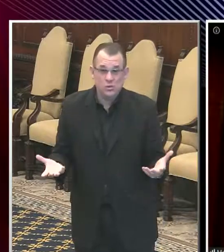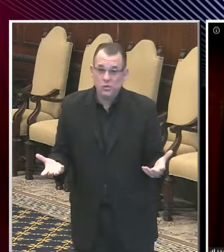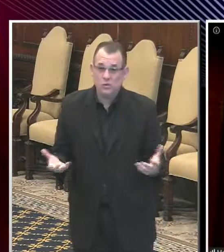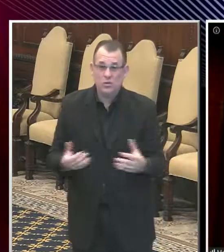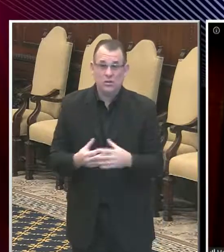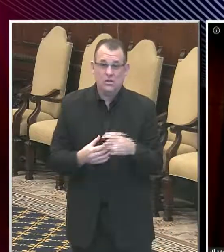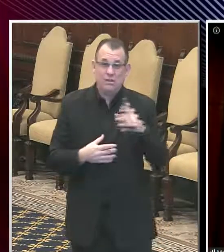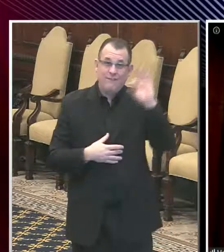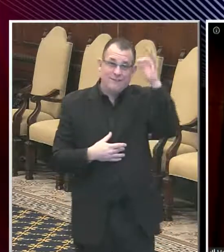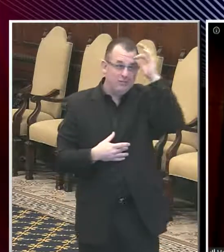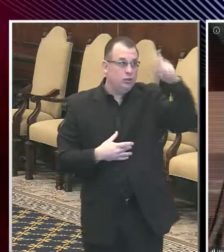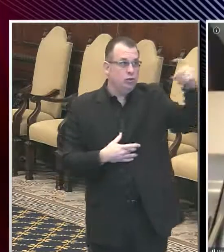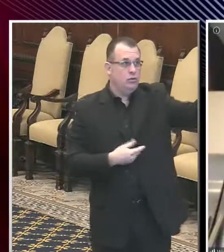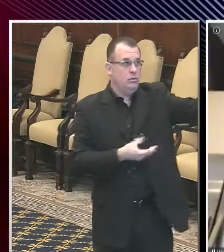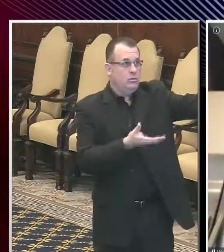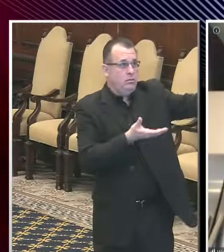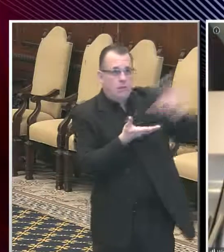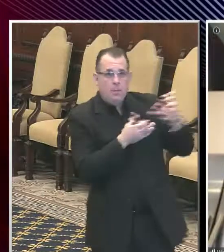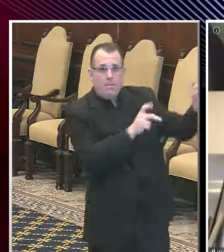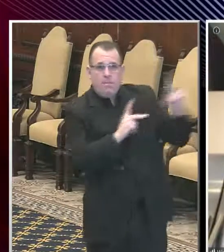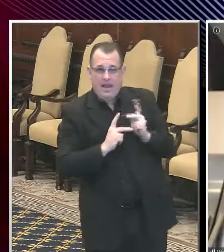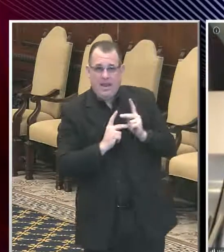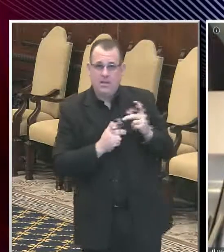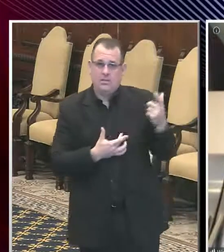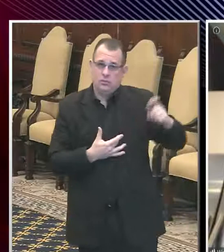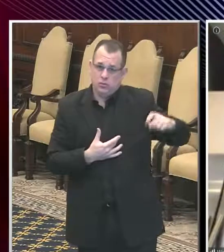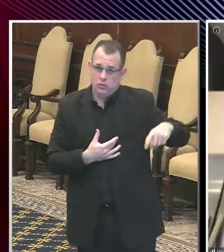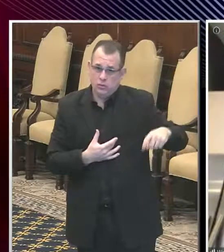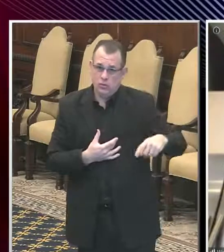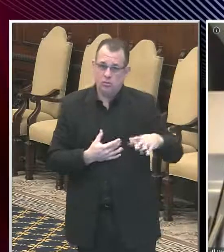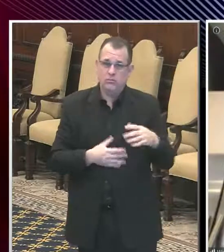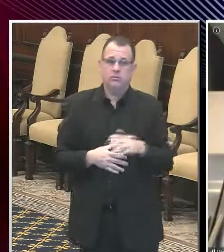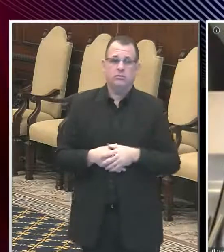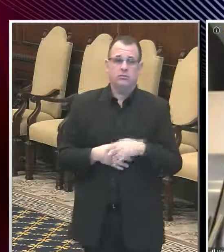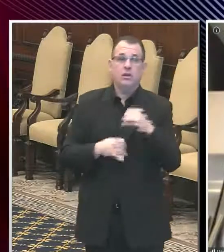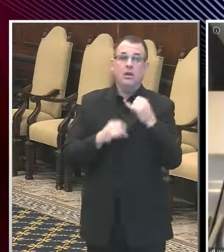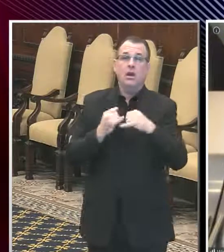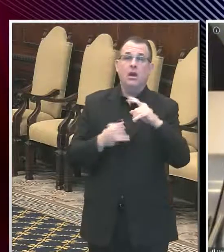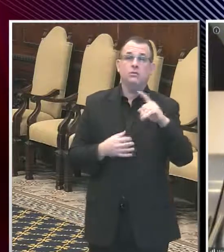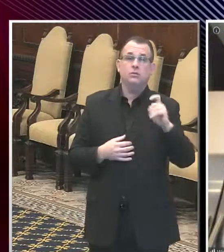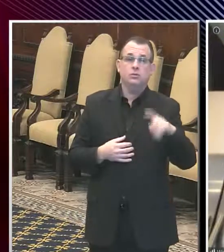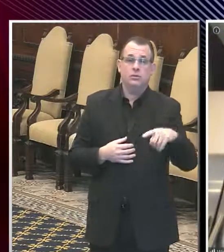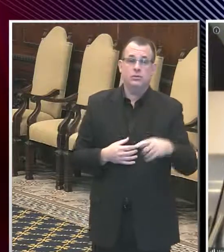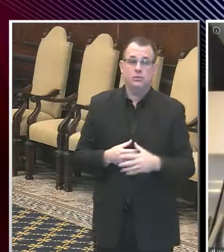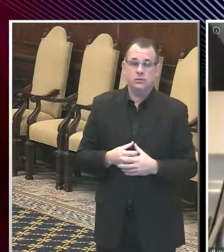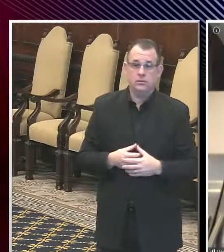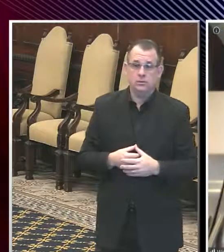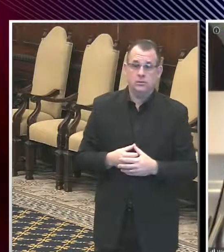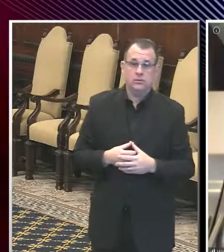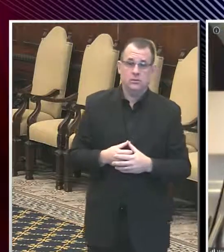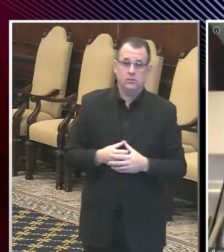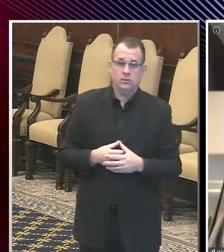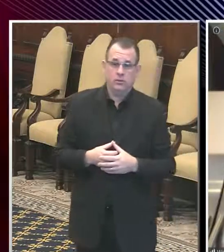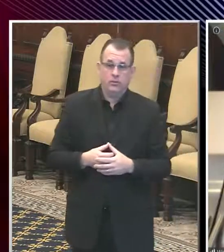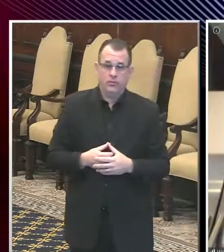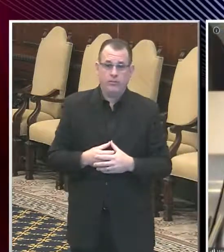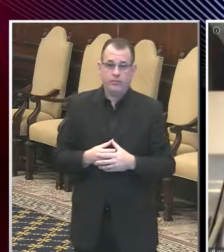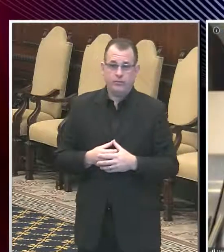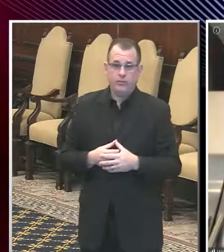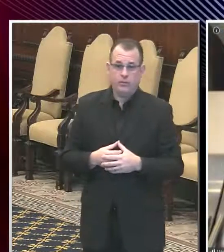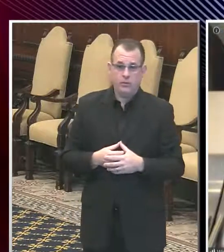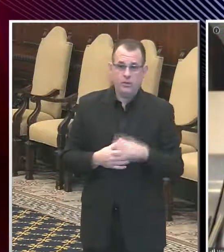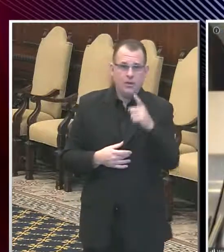government. Okay, and then my last question is, have you thought about, or what do you think about ideas